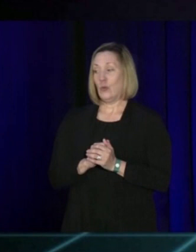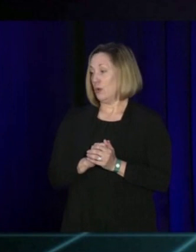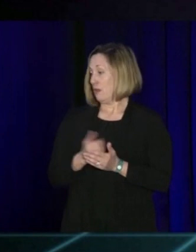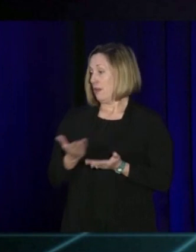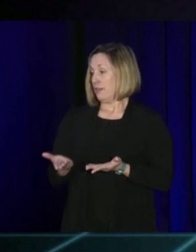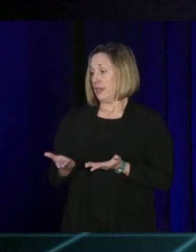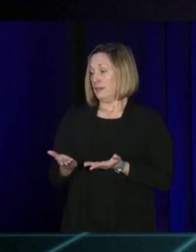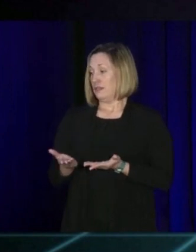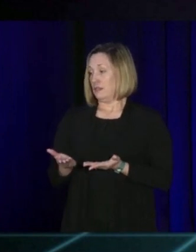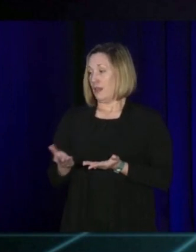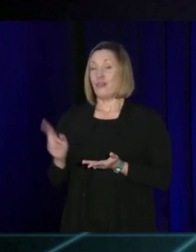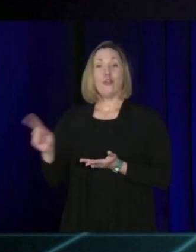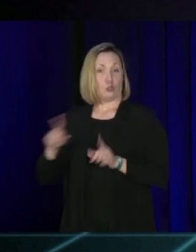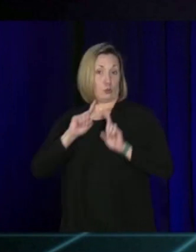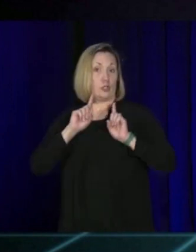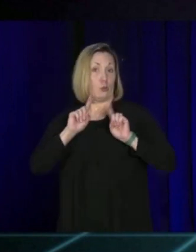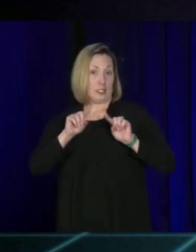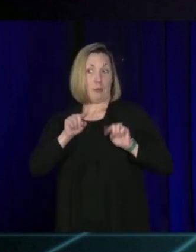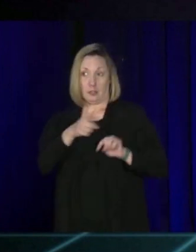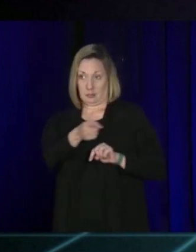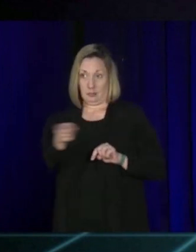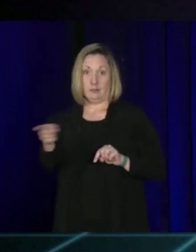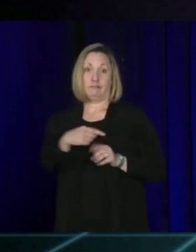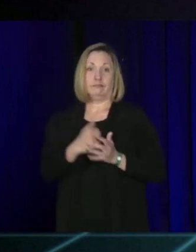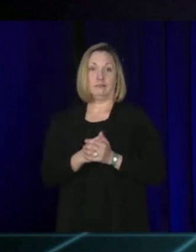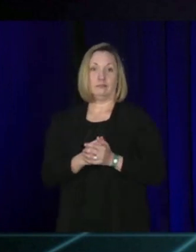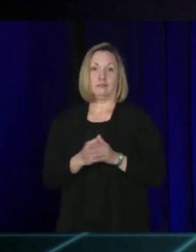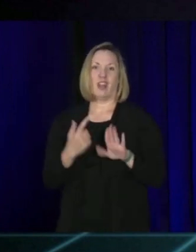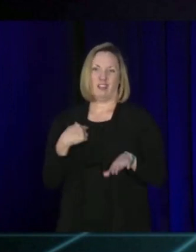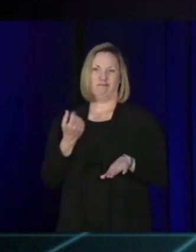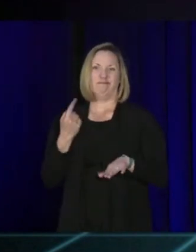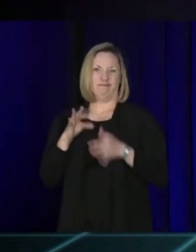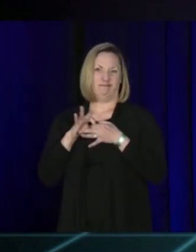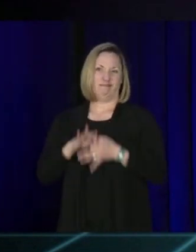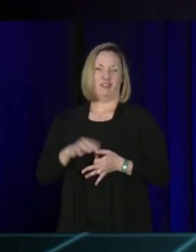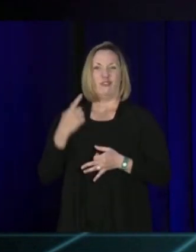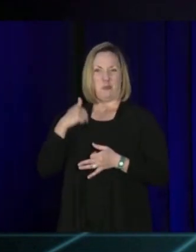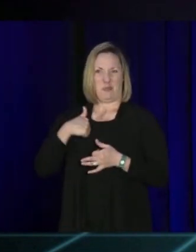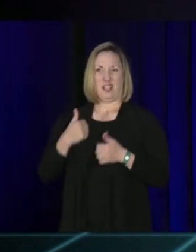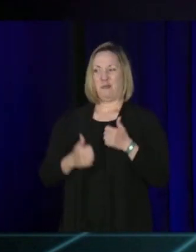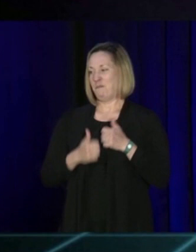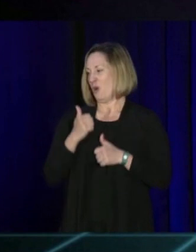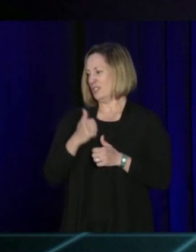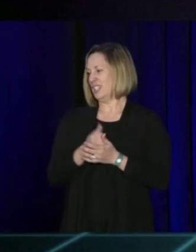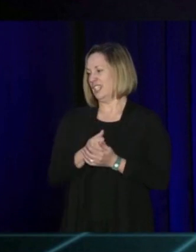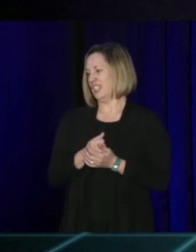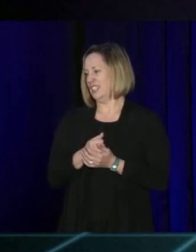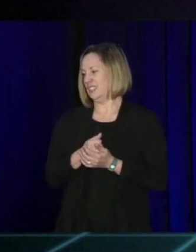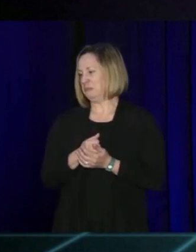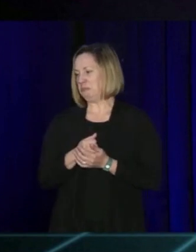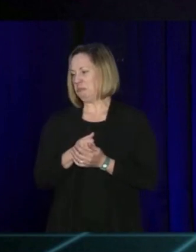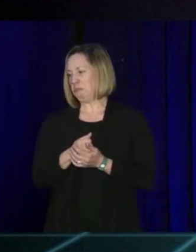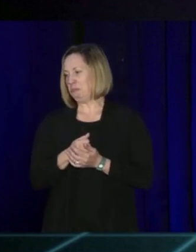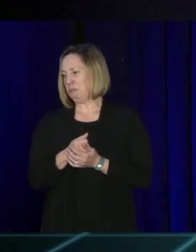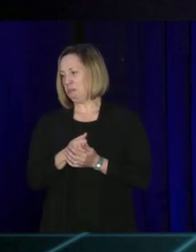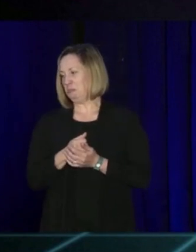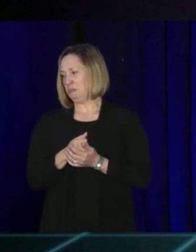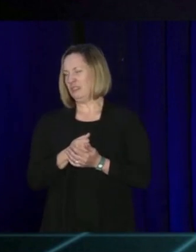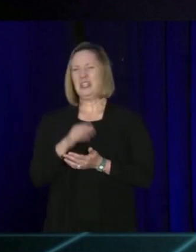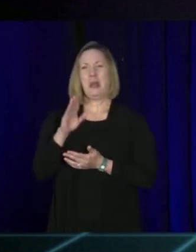your responses. I can relate to that a lot. Yeah, for me it was mostly PHP. Yeah, I wasn't doing basketball,